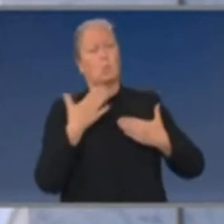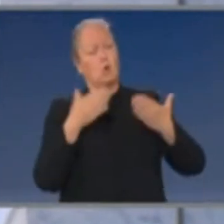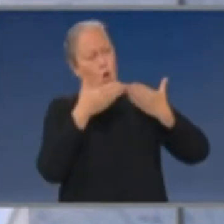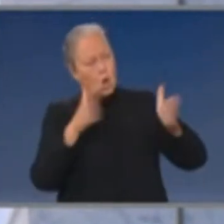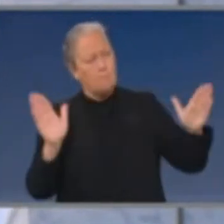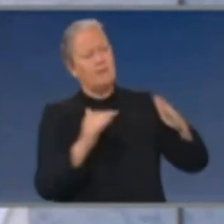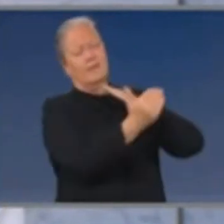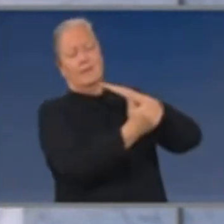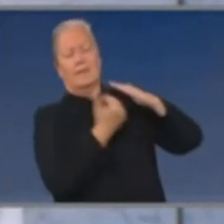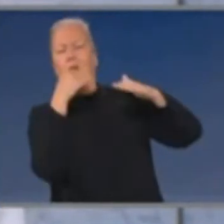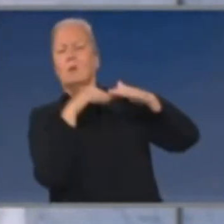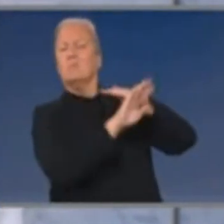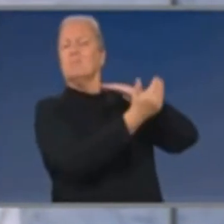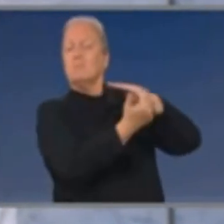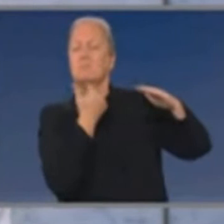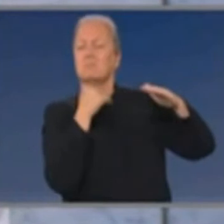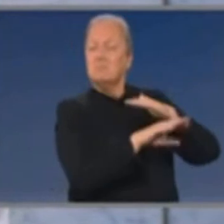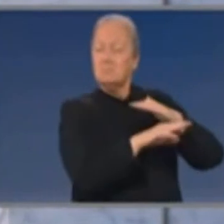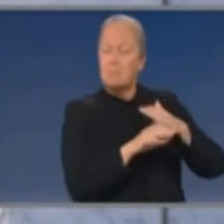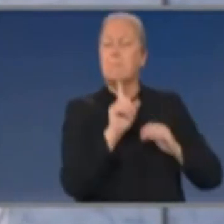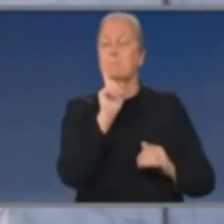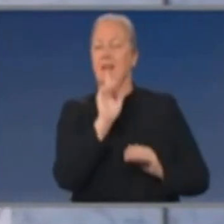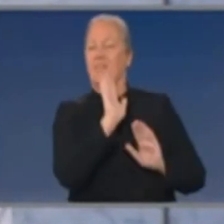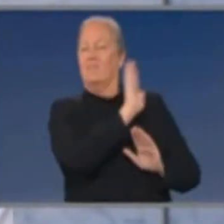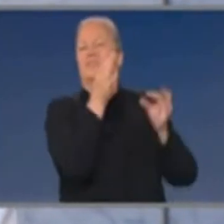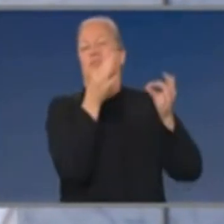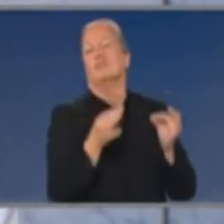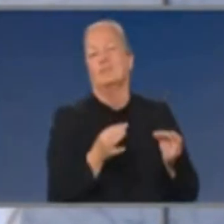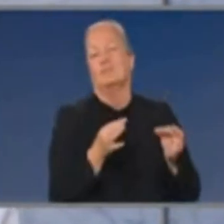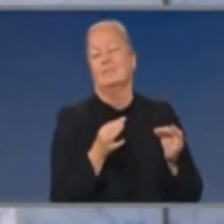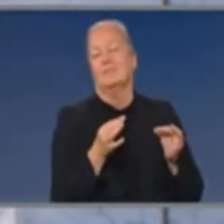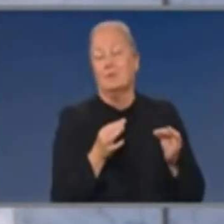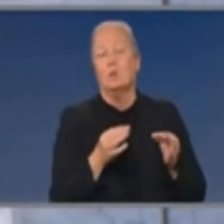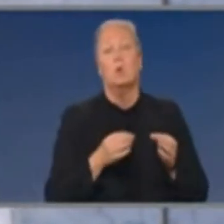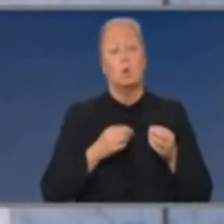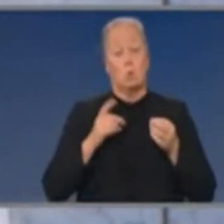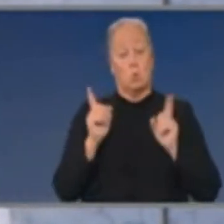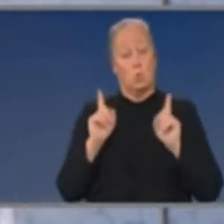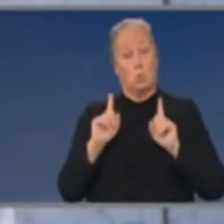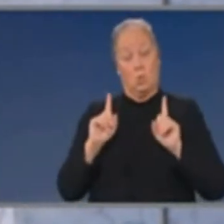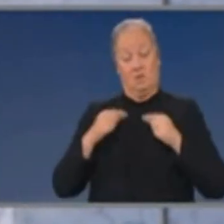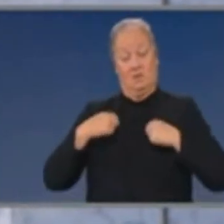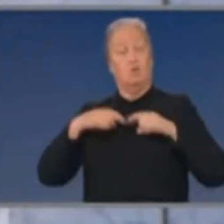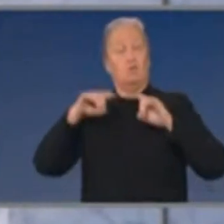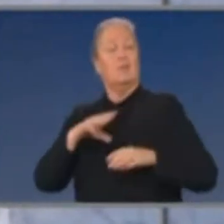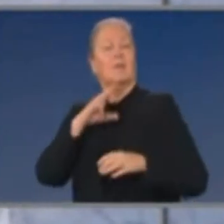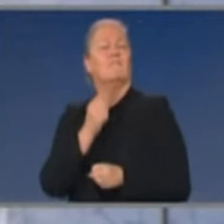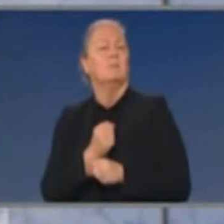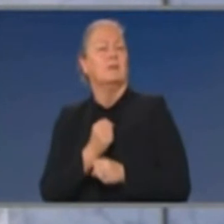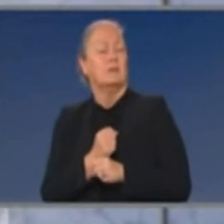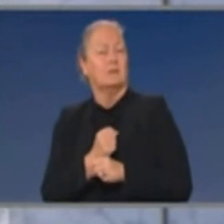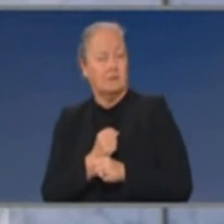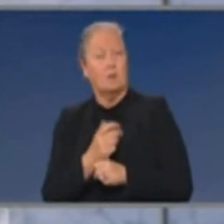that McGowan government has made, and they are entitled to make that decision. Certainly in terms of what we're doing as a federal government